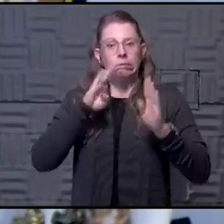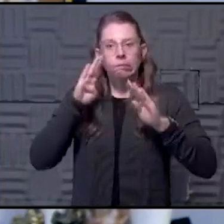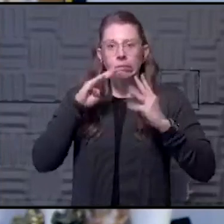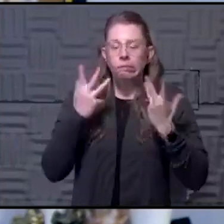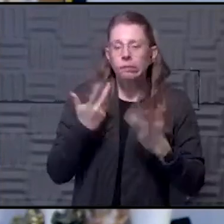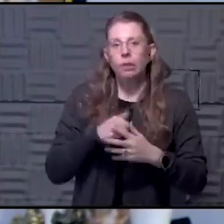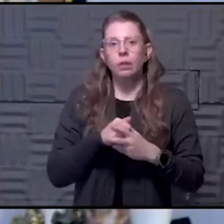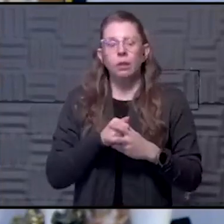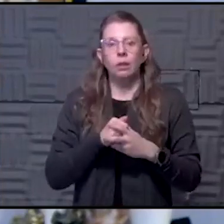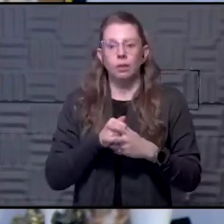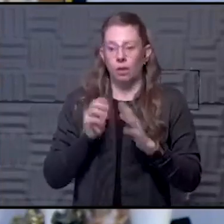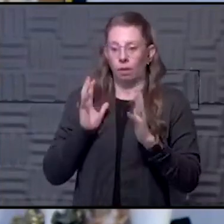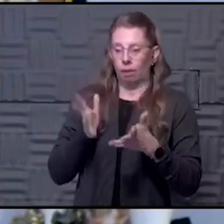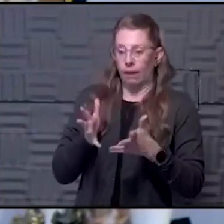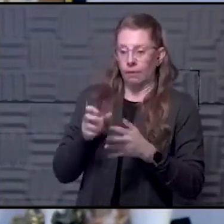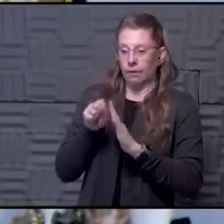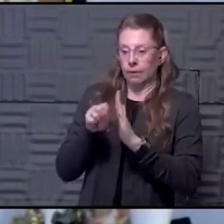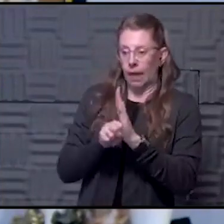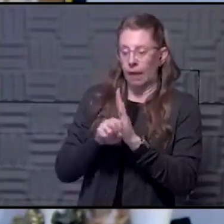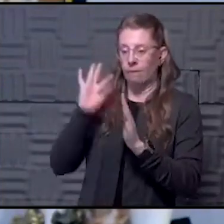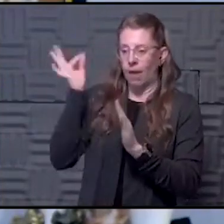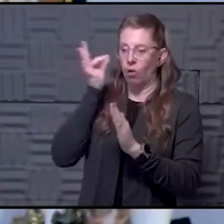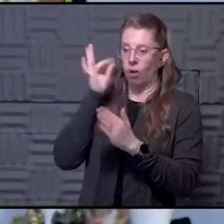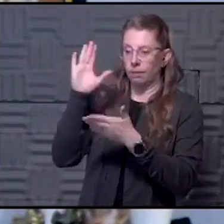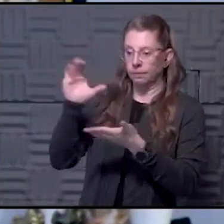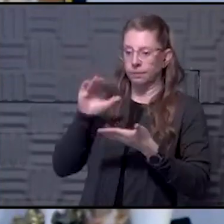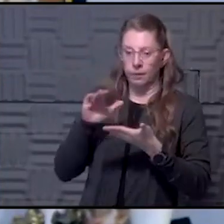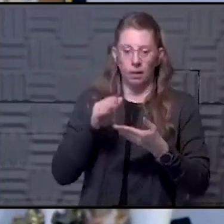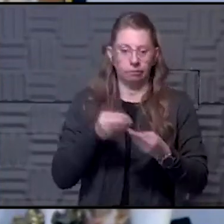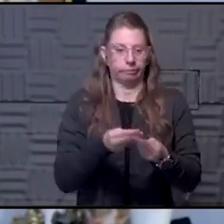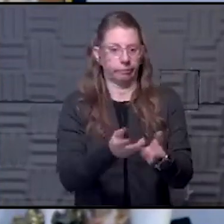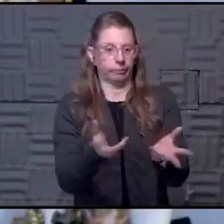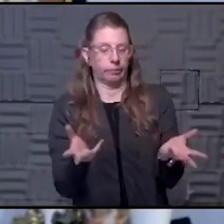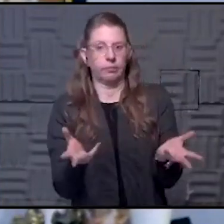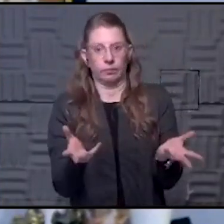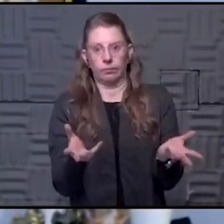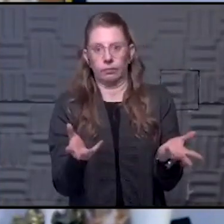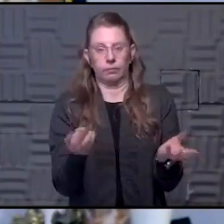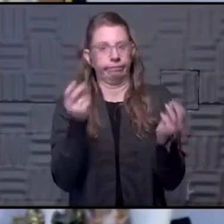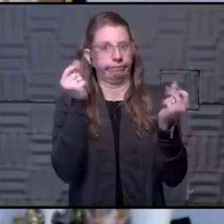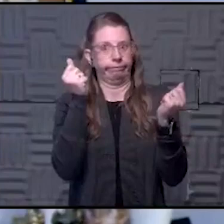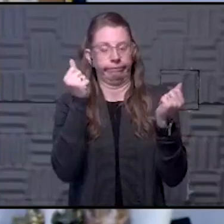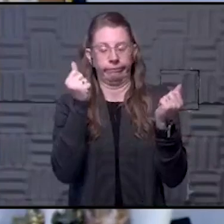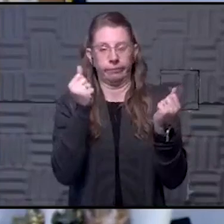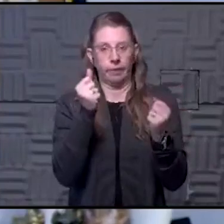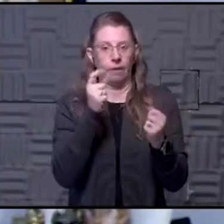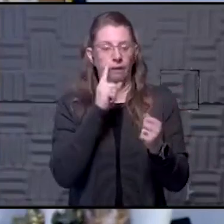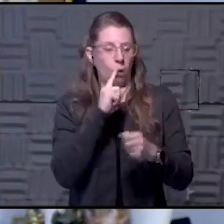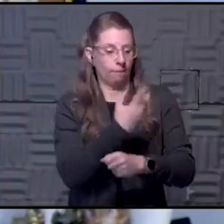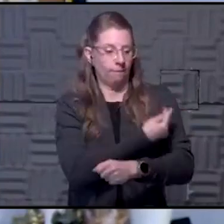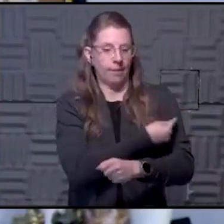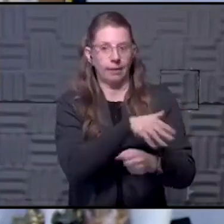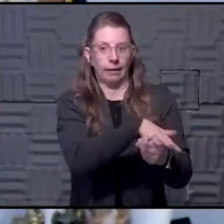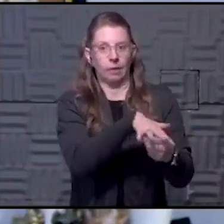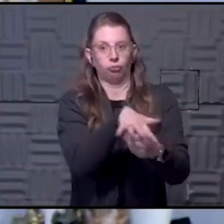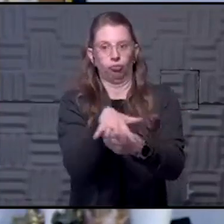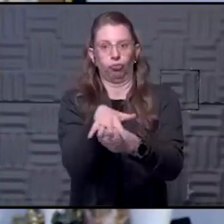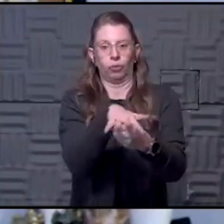any of it at the state. The feds push it to us, and we allocate it right out to the vaccinating sites. And